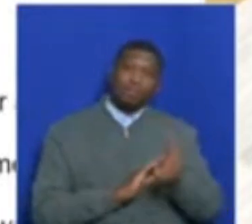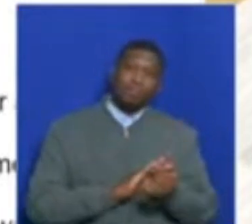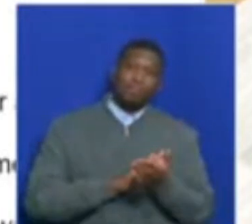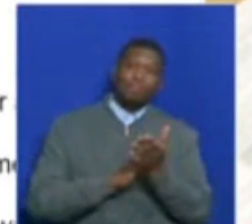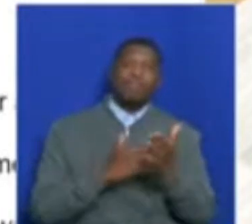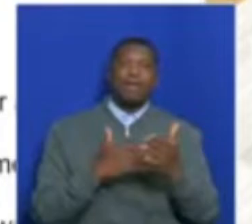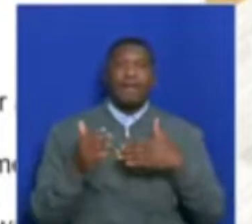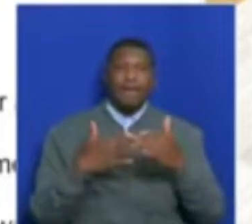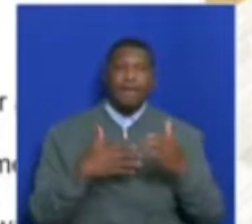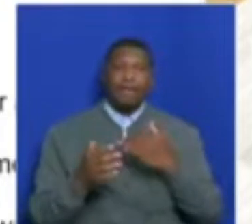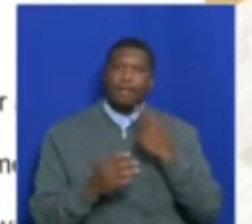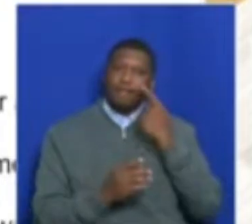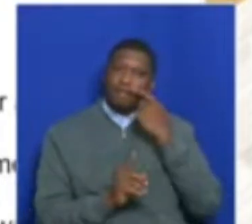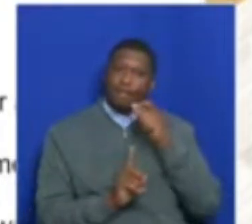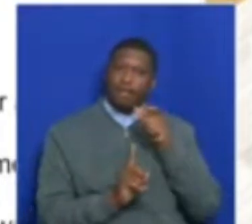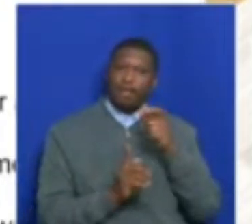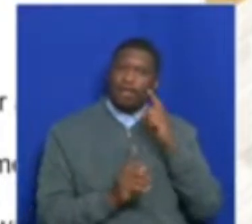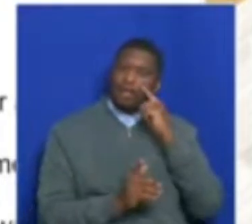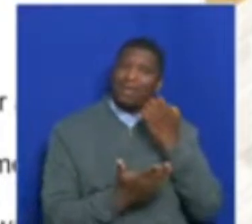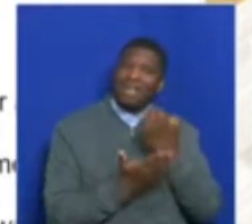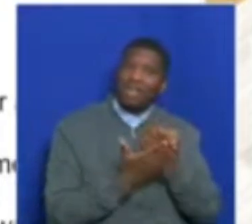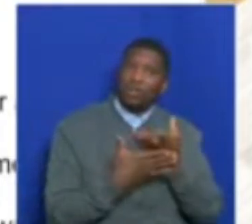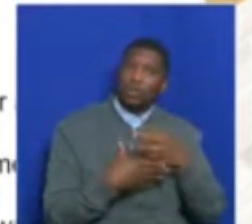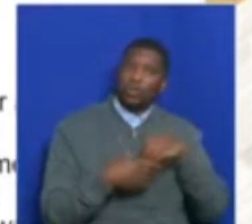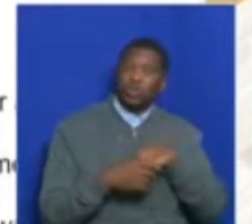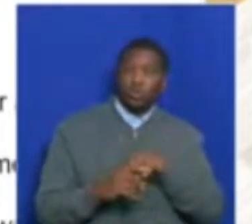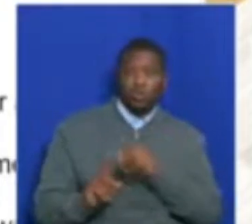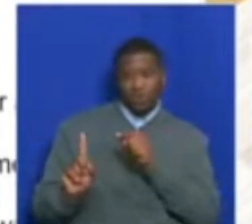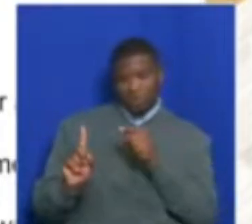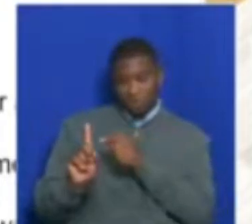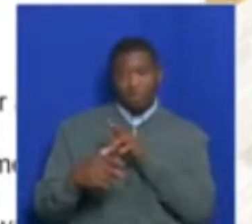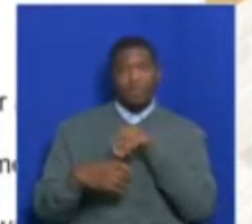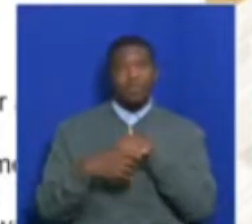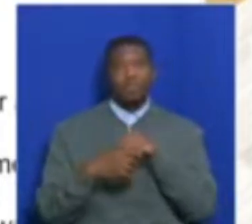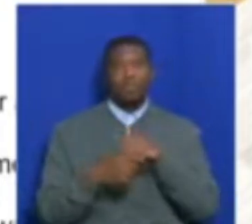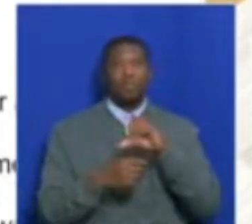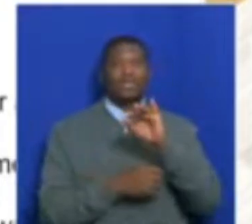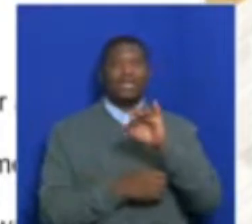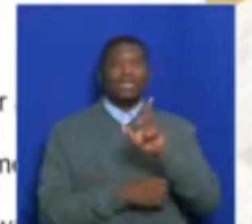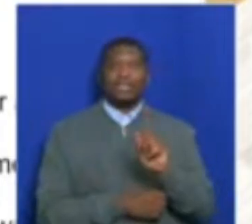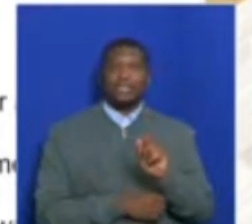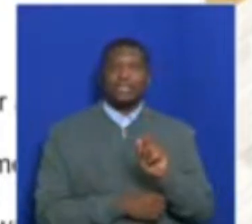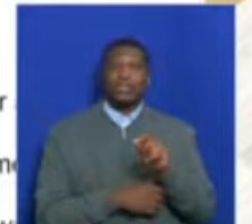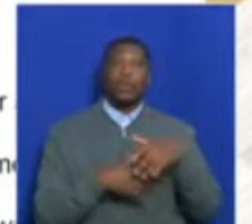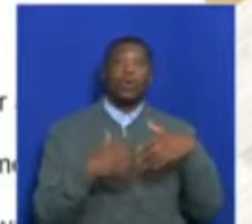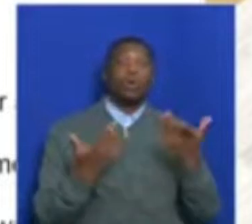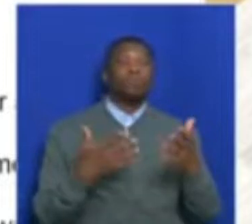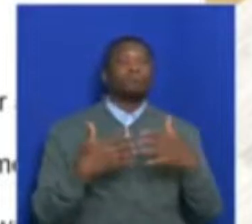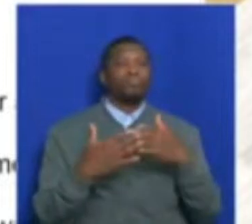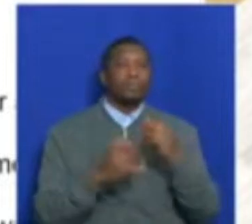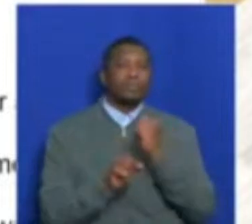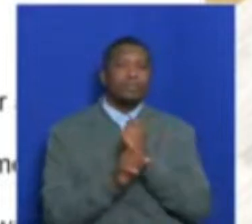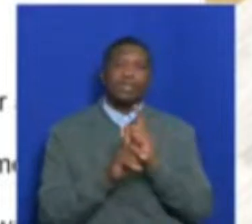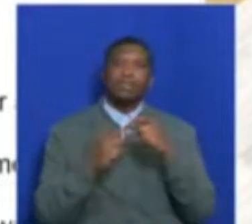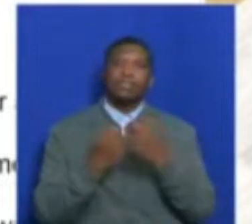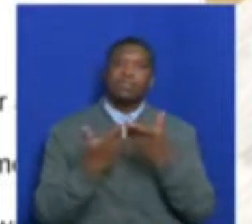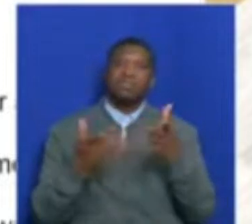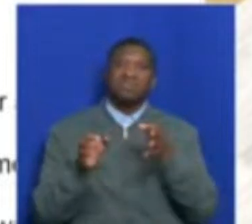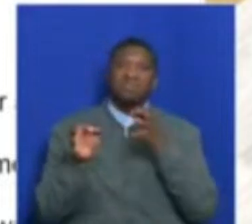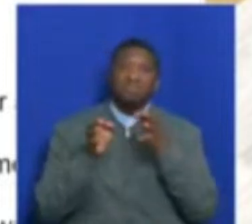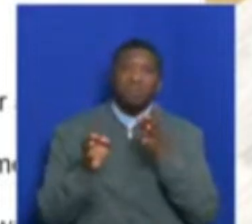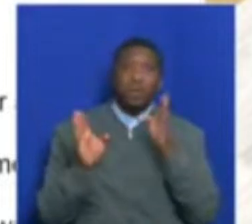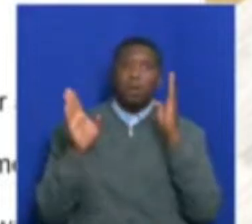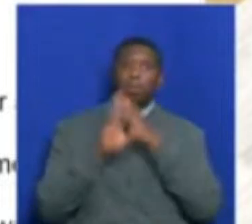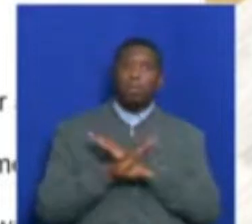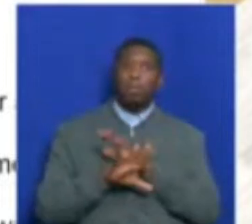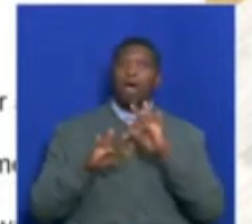involved in CIT crimes, nor has the task team offered any explanation as to how it was informed that the